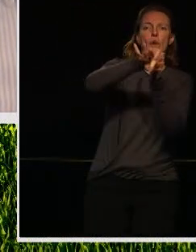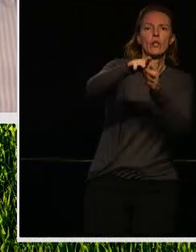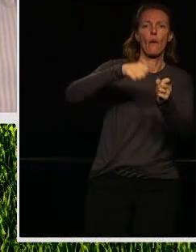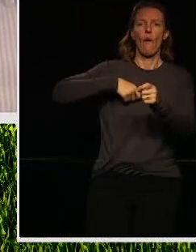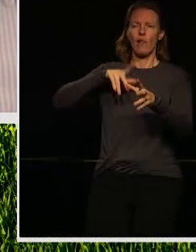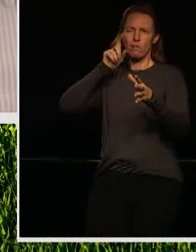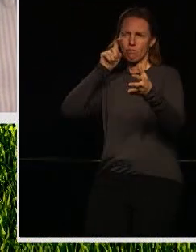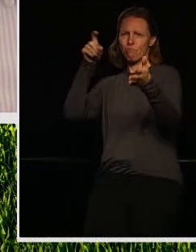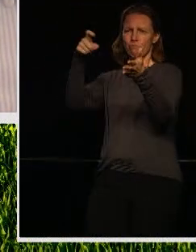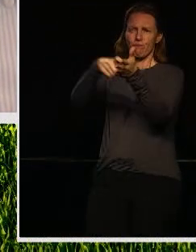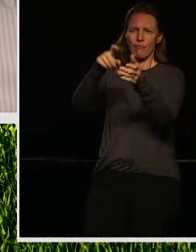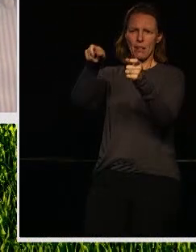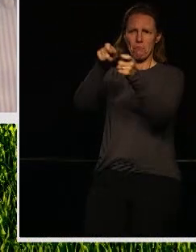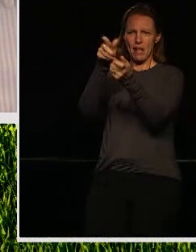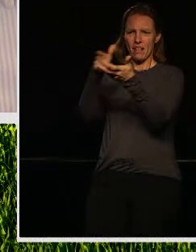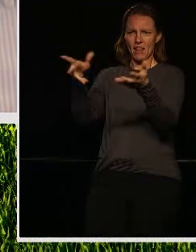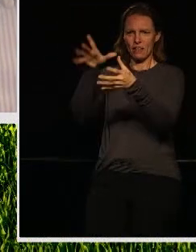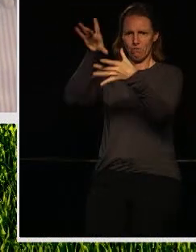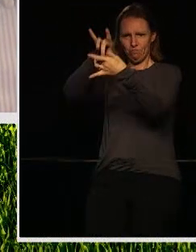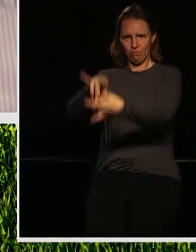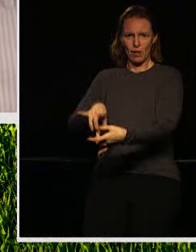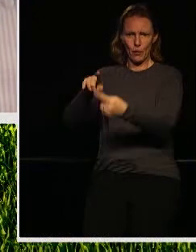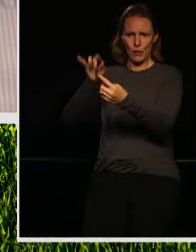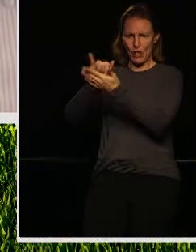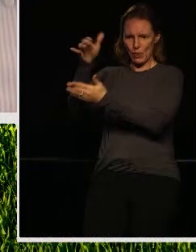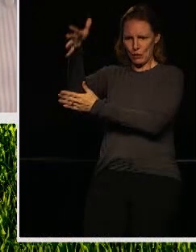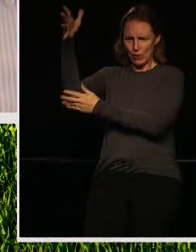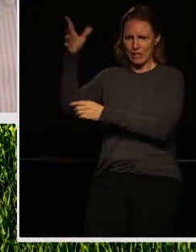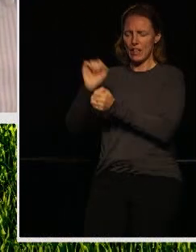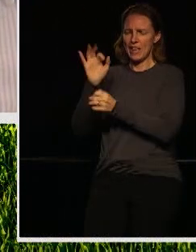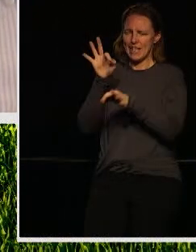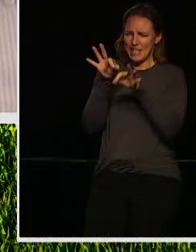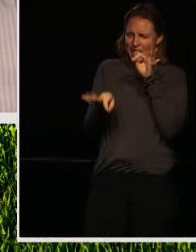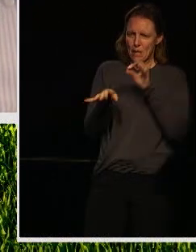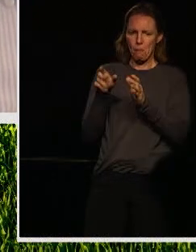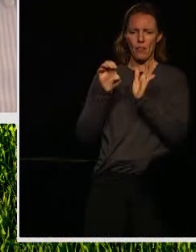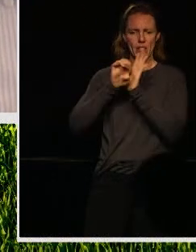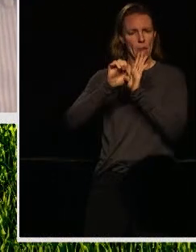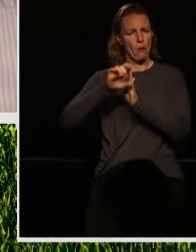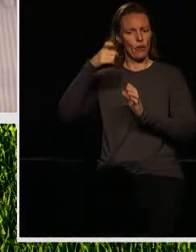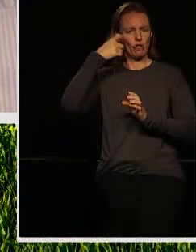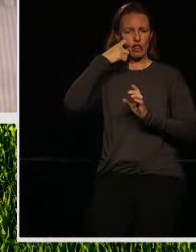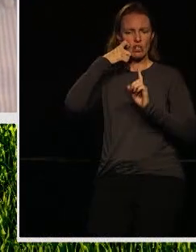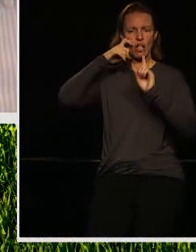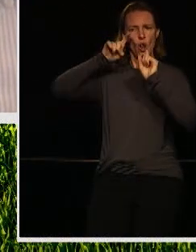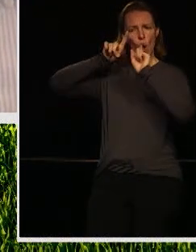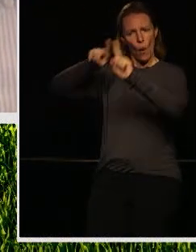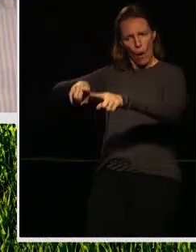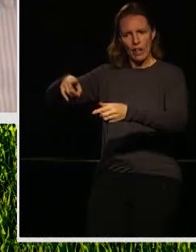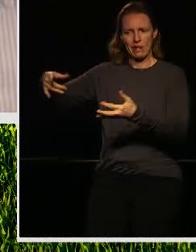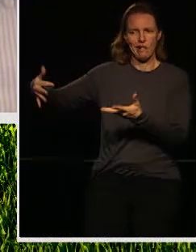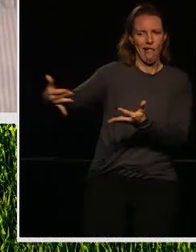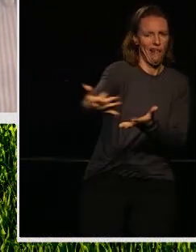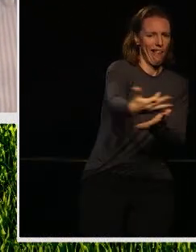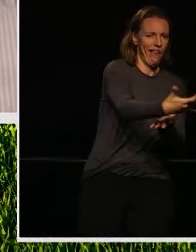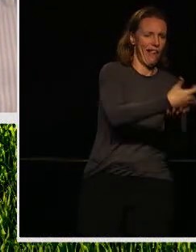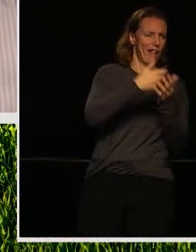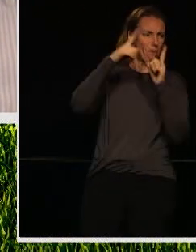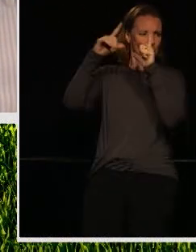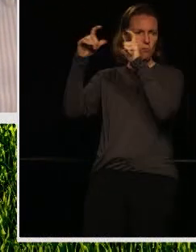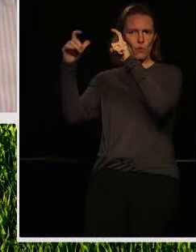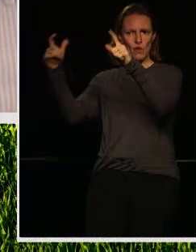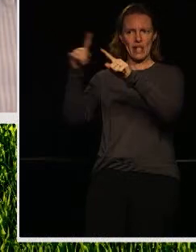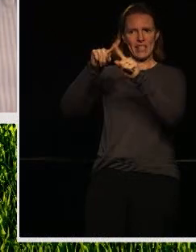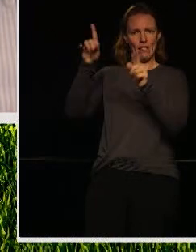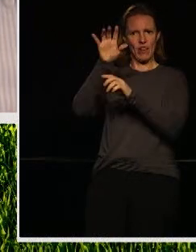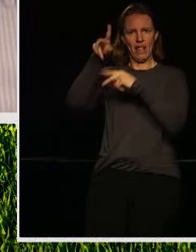certain things to do with those trees. So that's a really simple example of just going out and collecting lots of images of different types